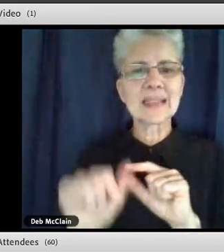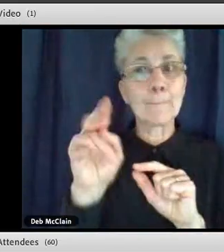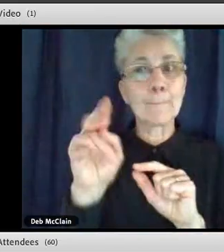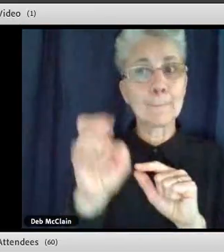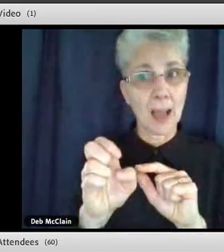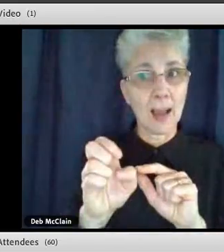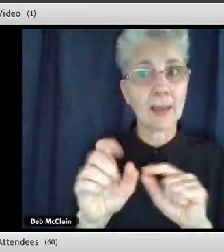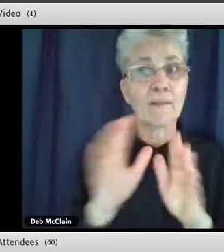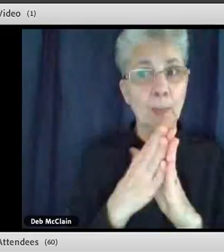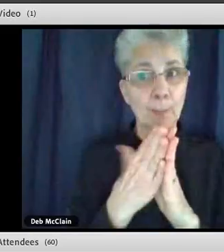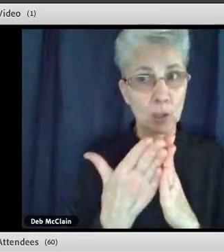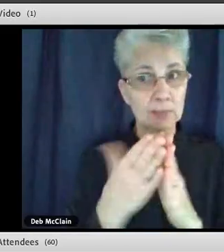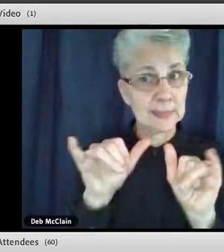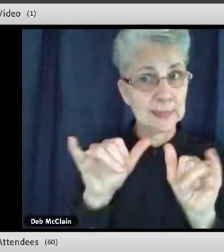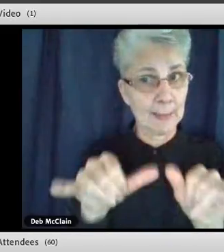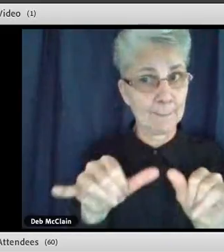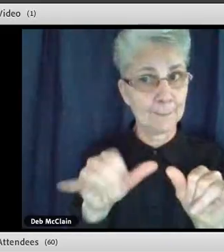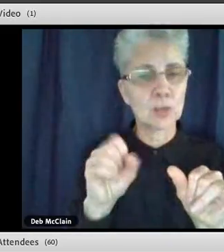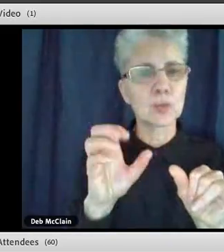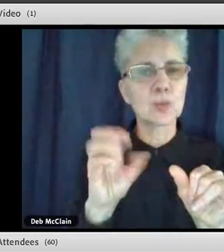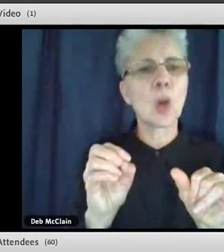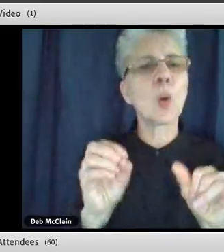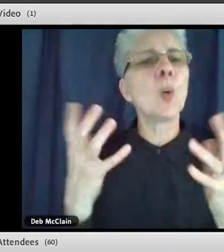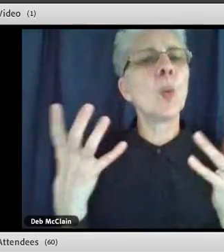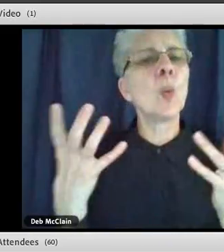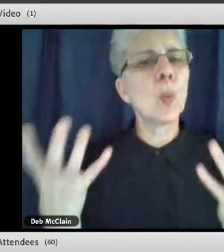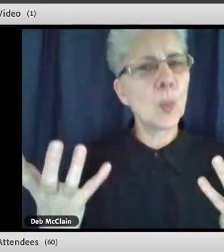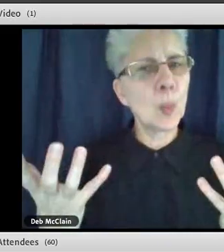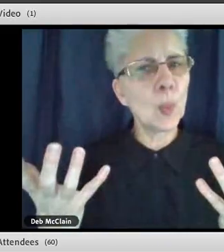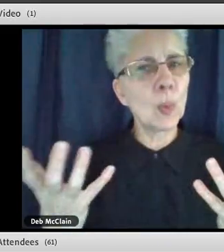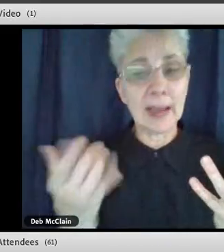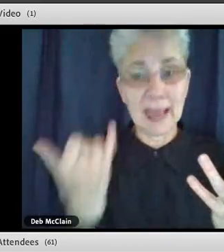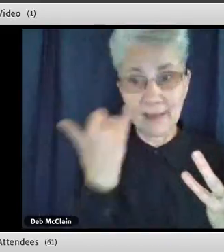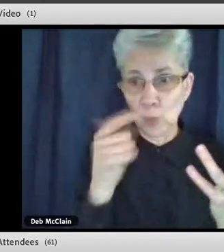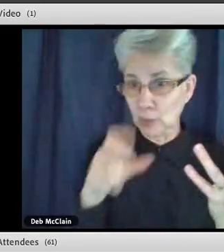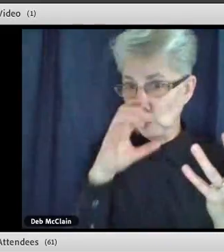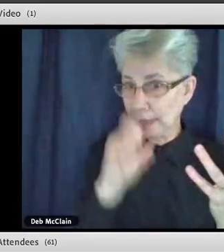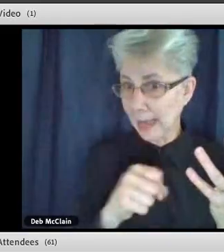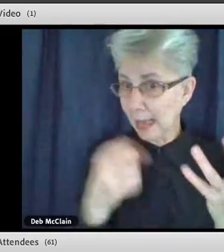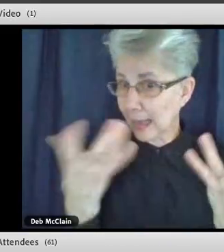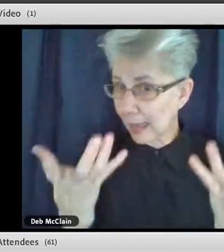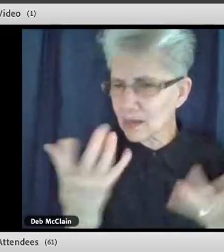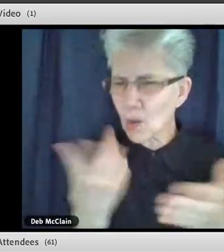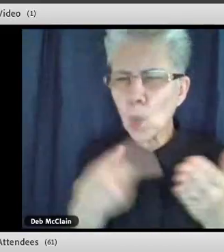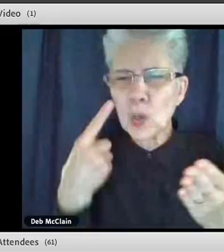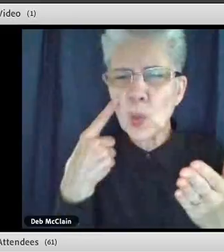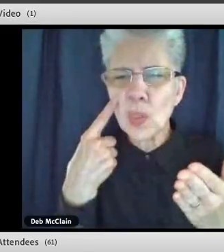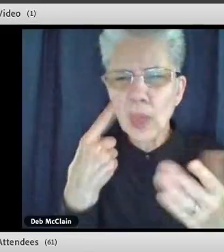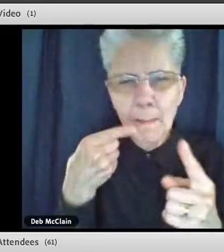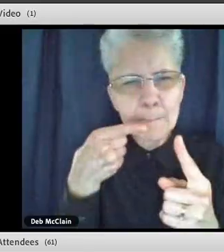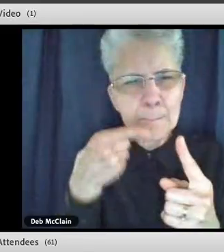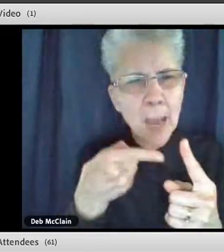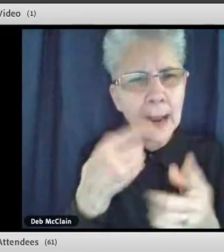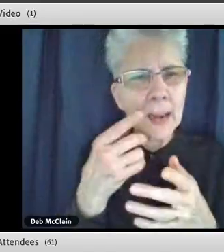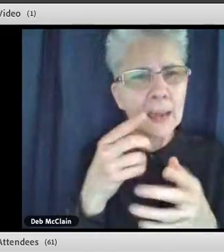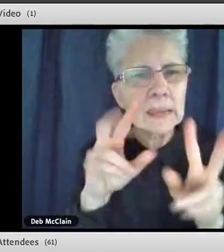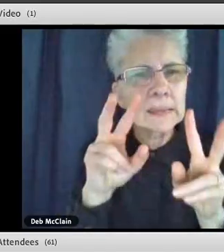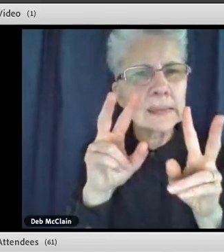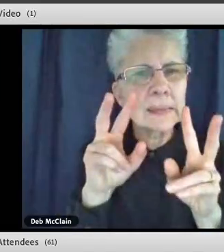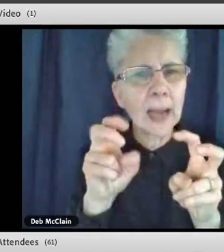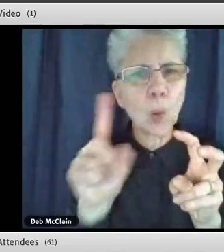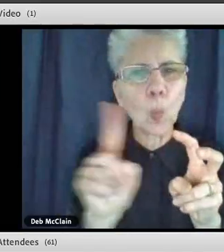so if you had to guess, what do you think the main title is for this book?